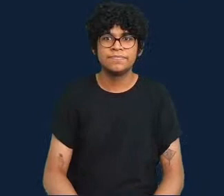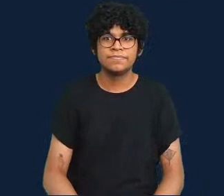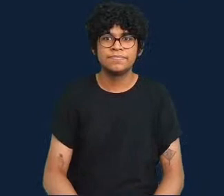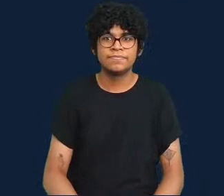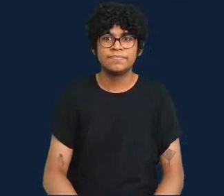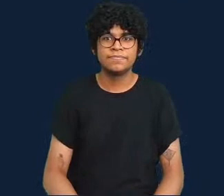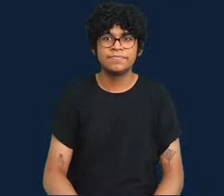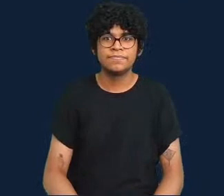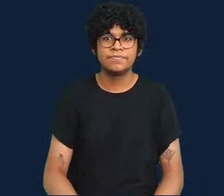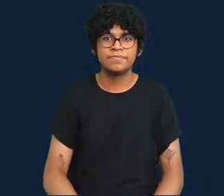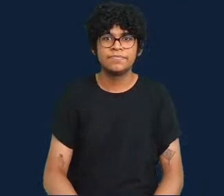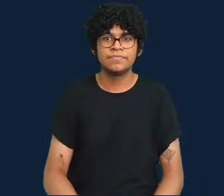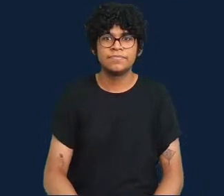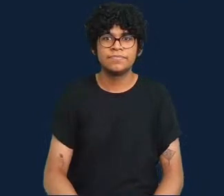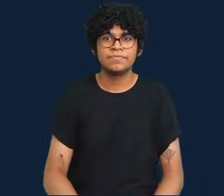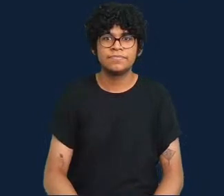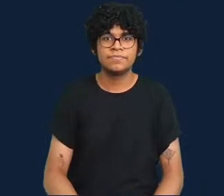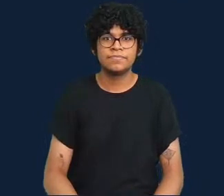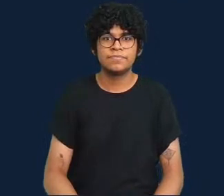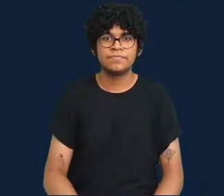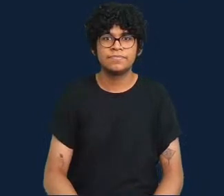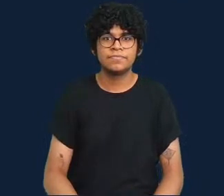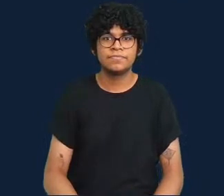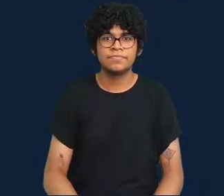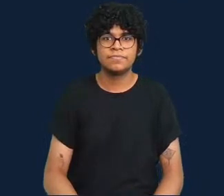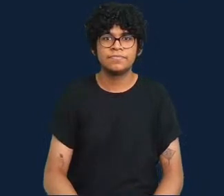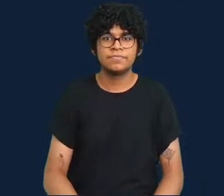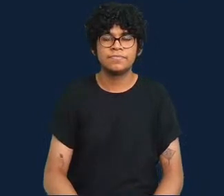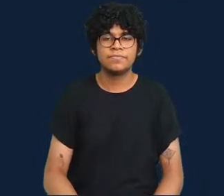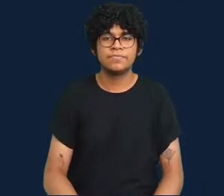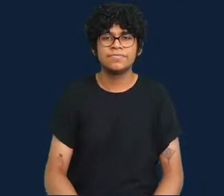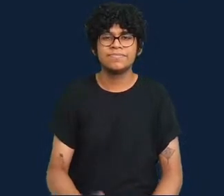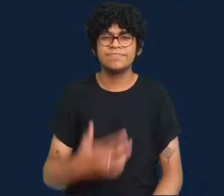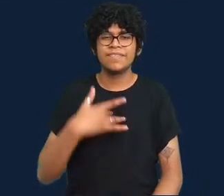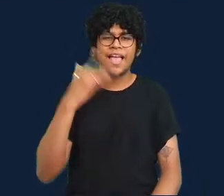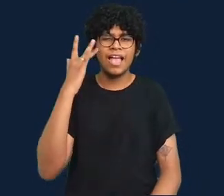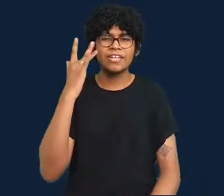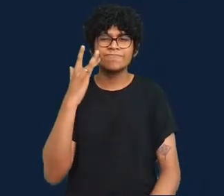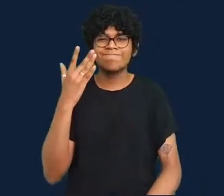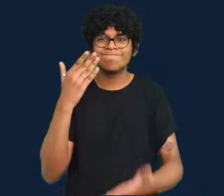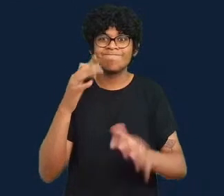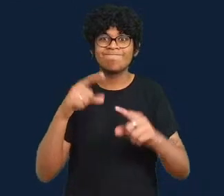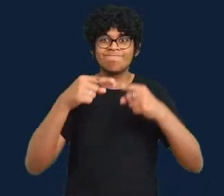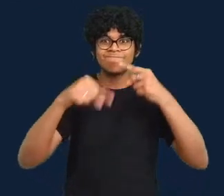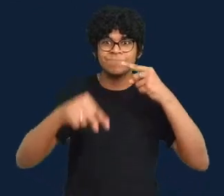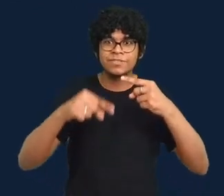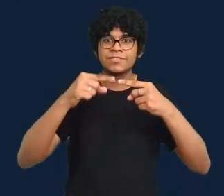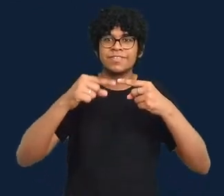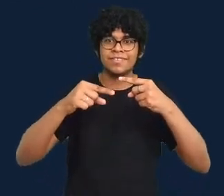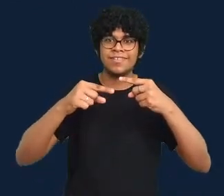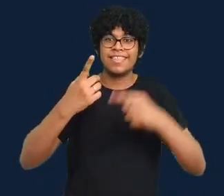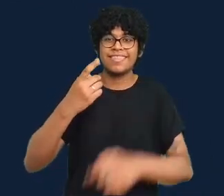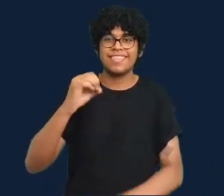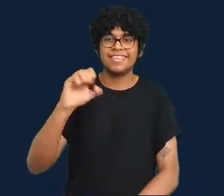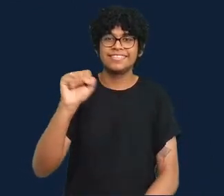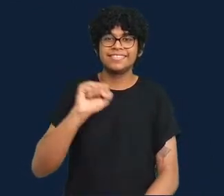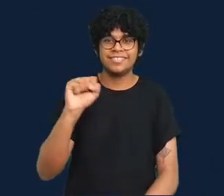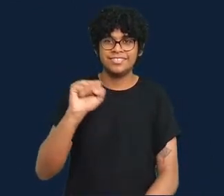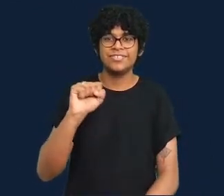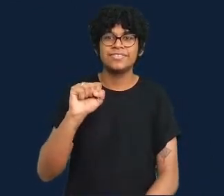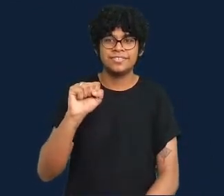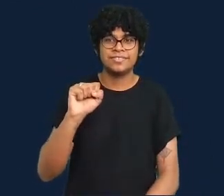I think I lost you for 10 seconds, maybe my internet. Okay. But political and ideological